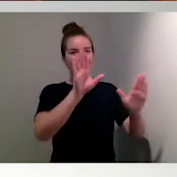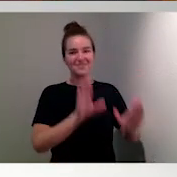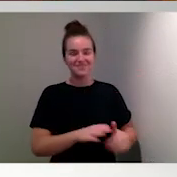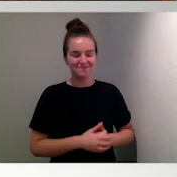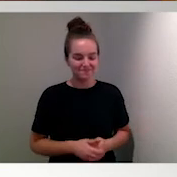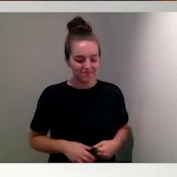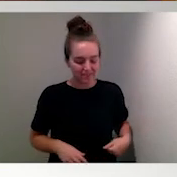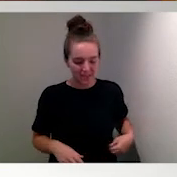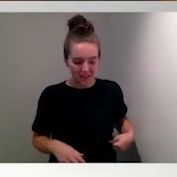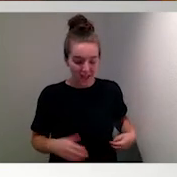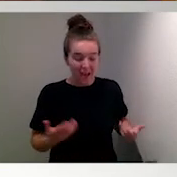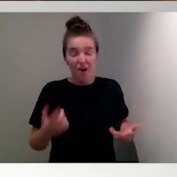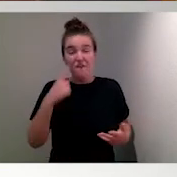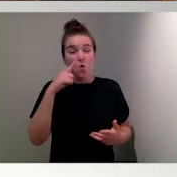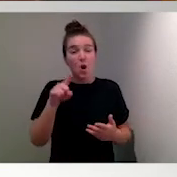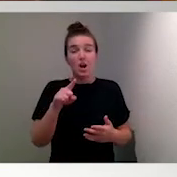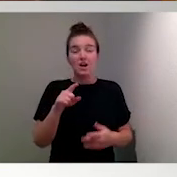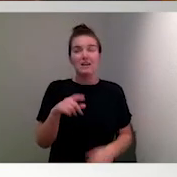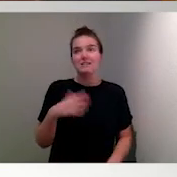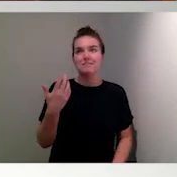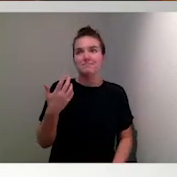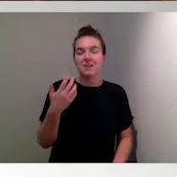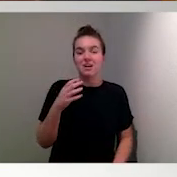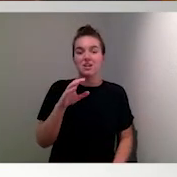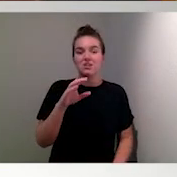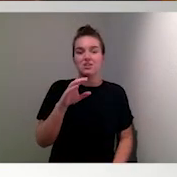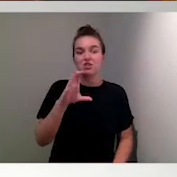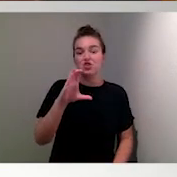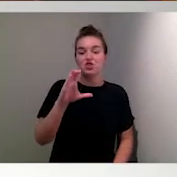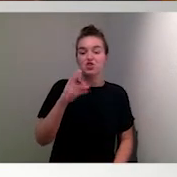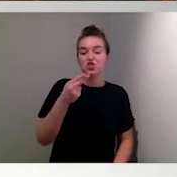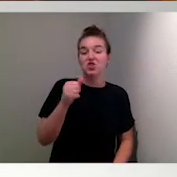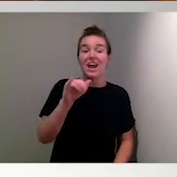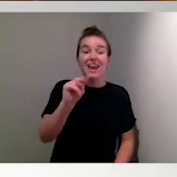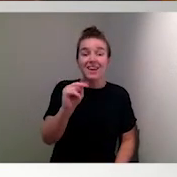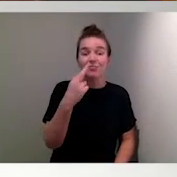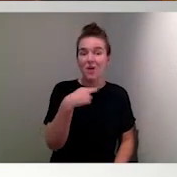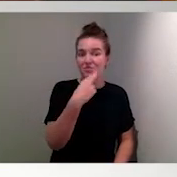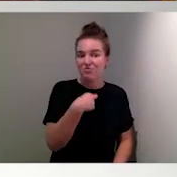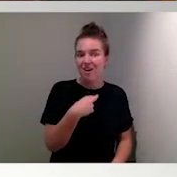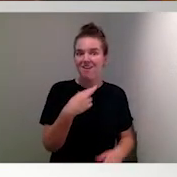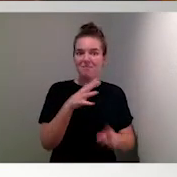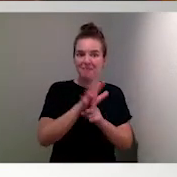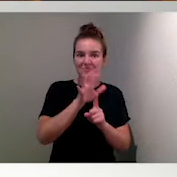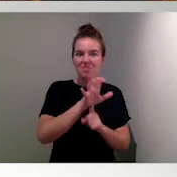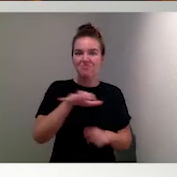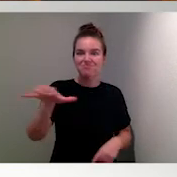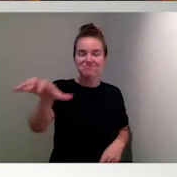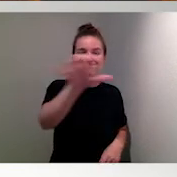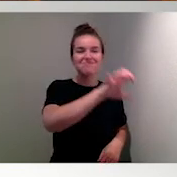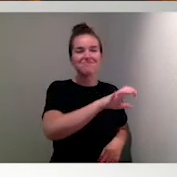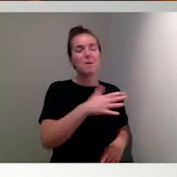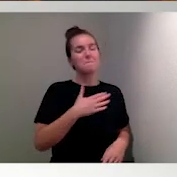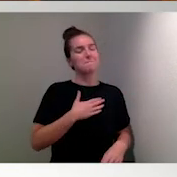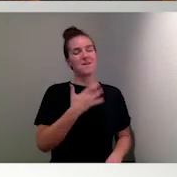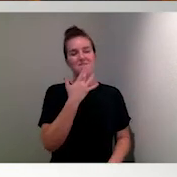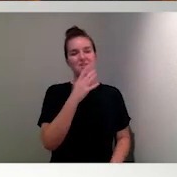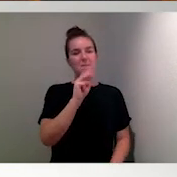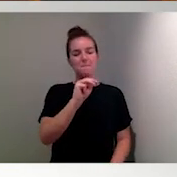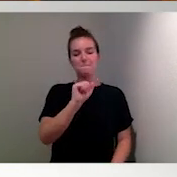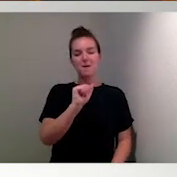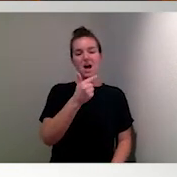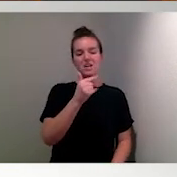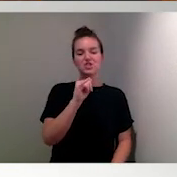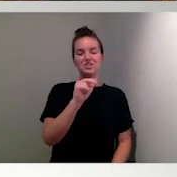my favorite is Maggiano's. I think that they are incredible. Then we have also